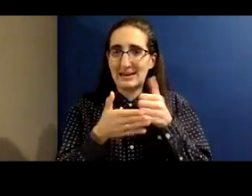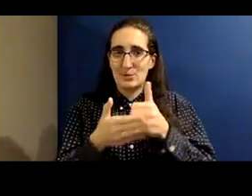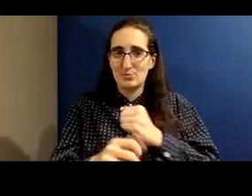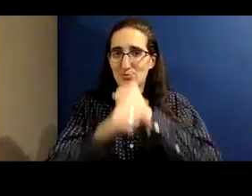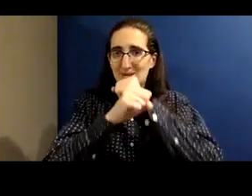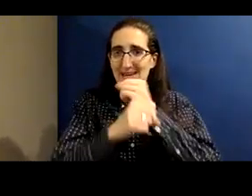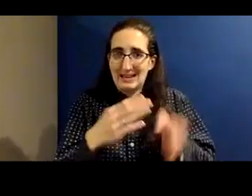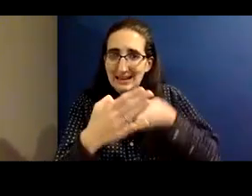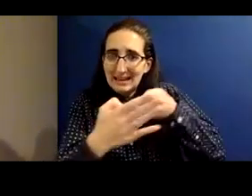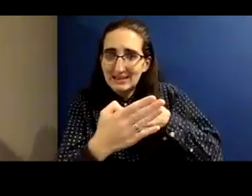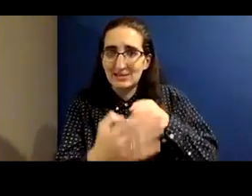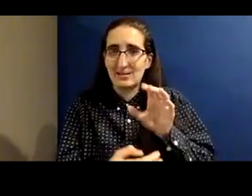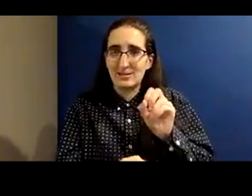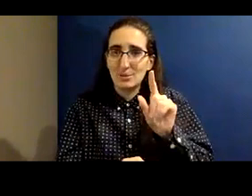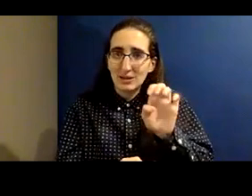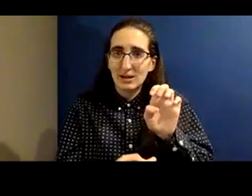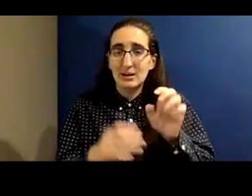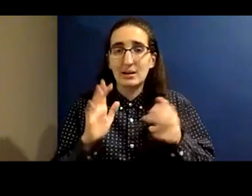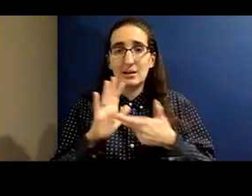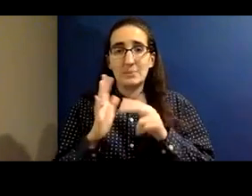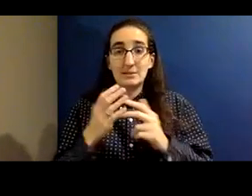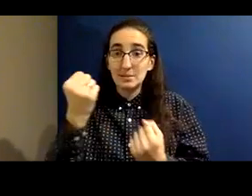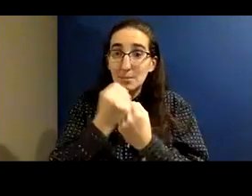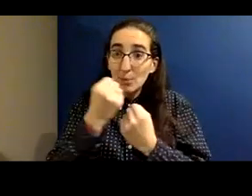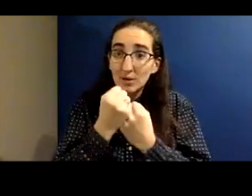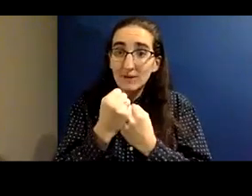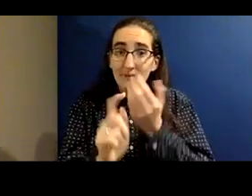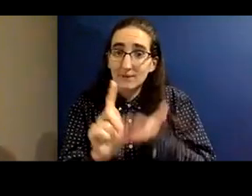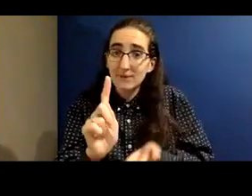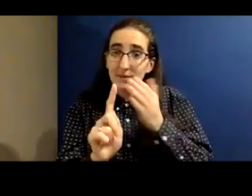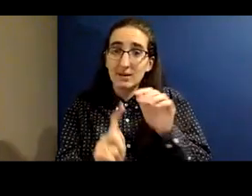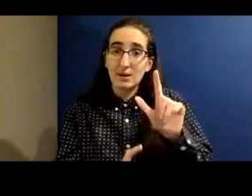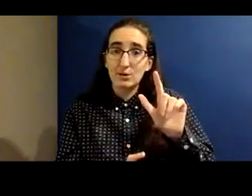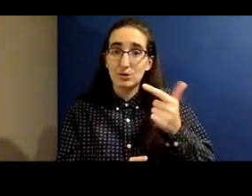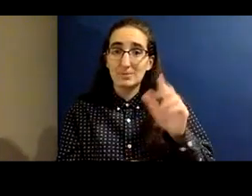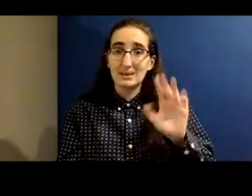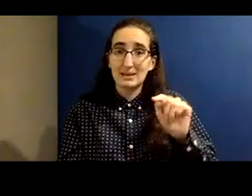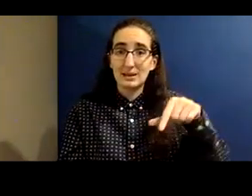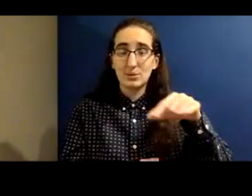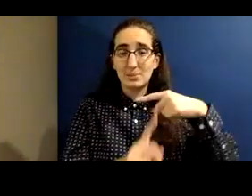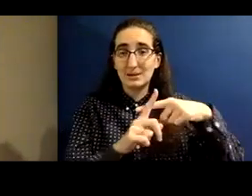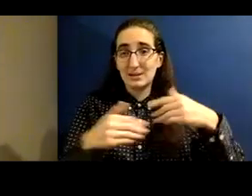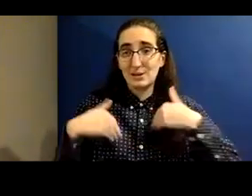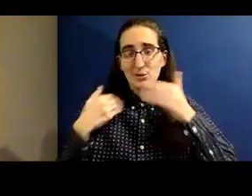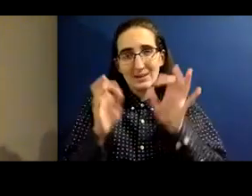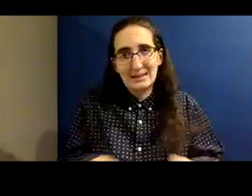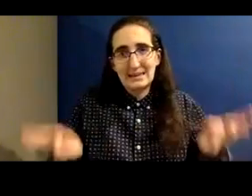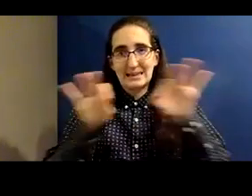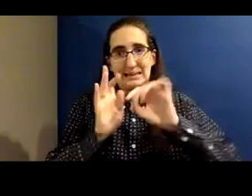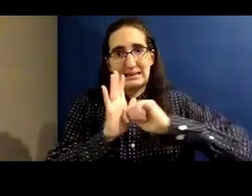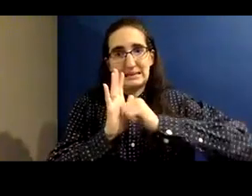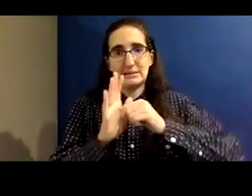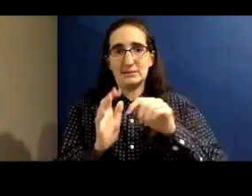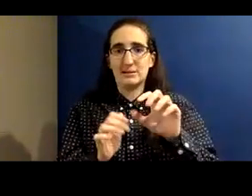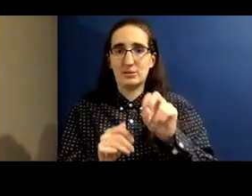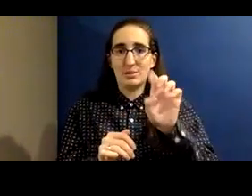against suicide. So being supportive of LGBTQ+ youth is a key suicide prevention strategy.